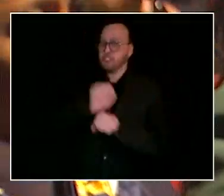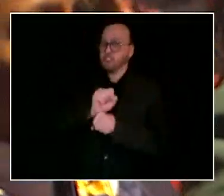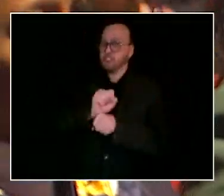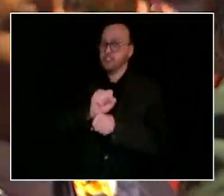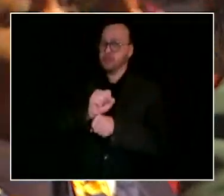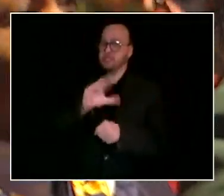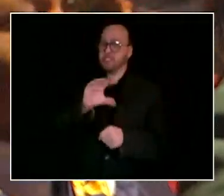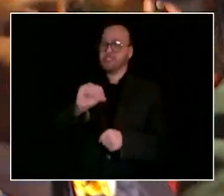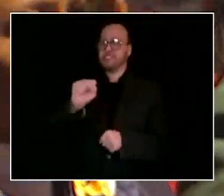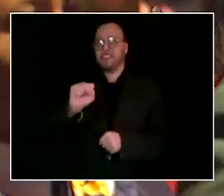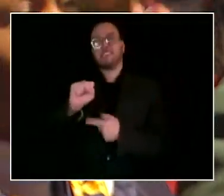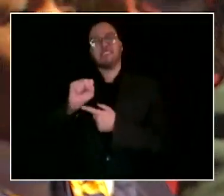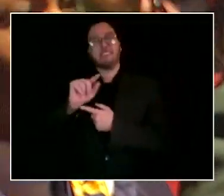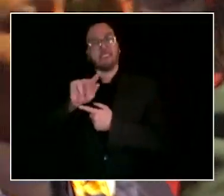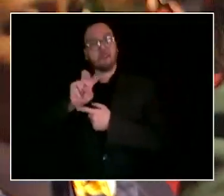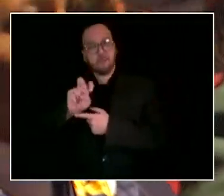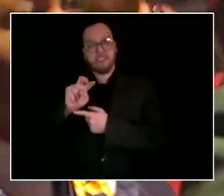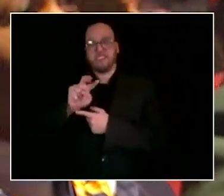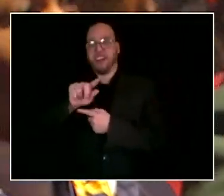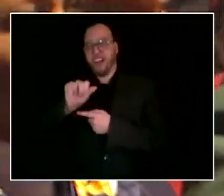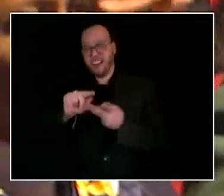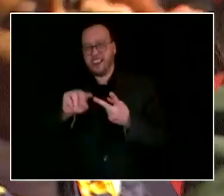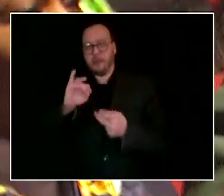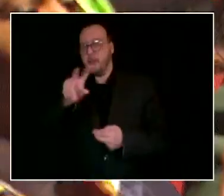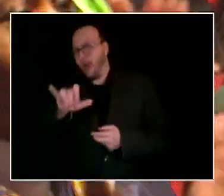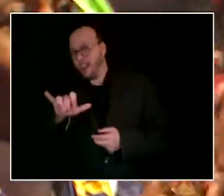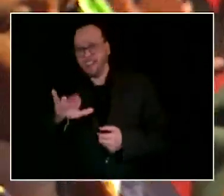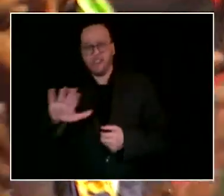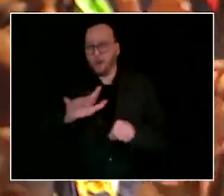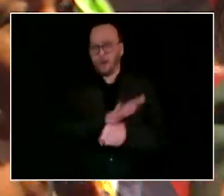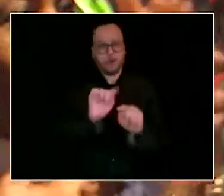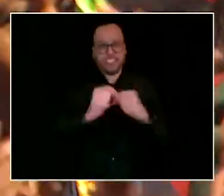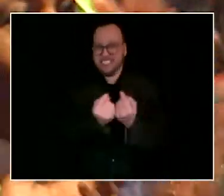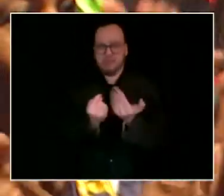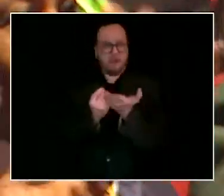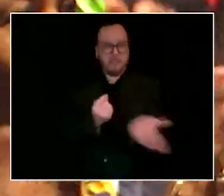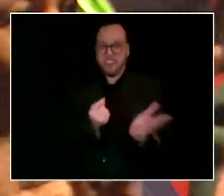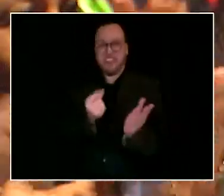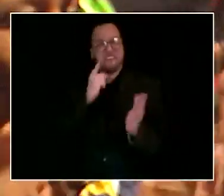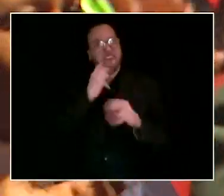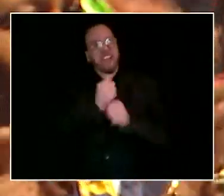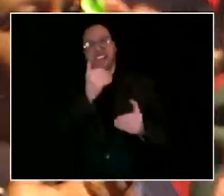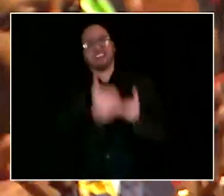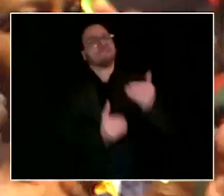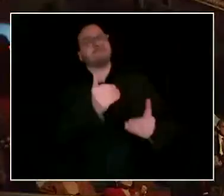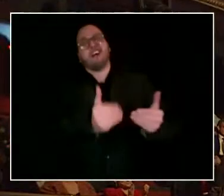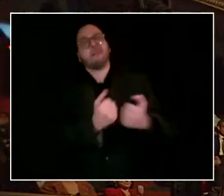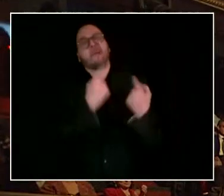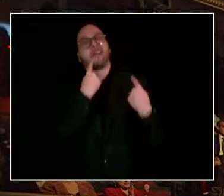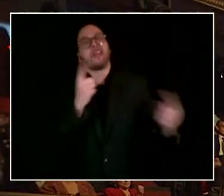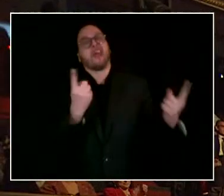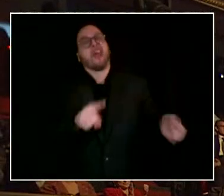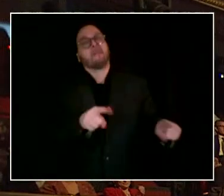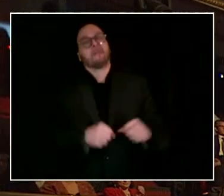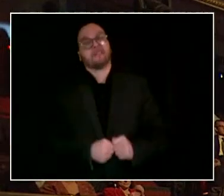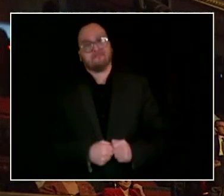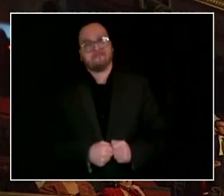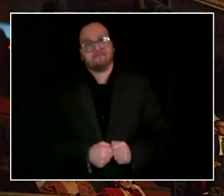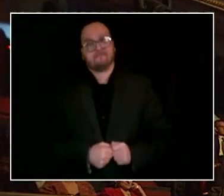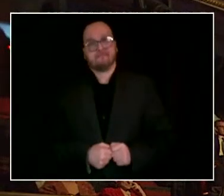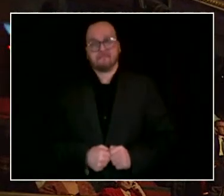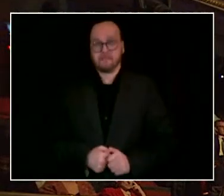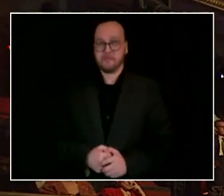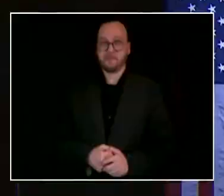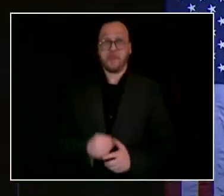Vala, Molly, the whole team over there for getting it done and making it happen. And let me tell you